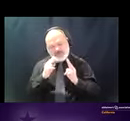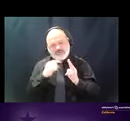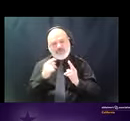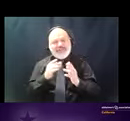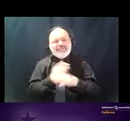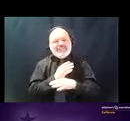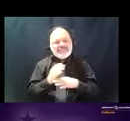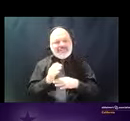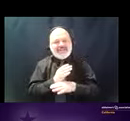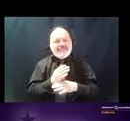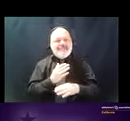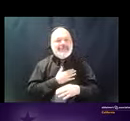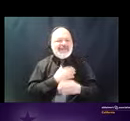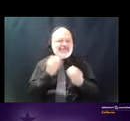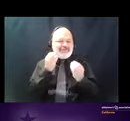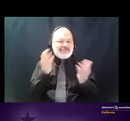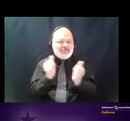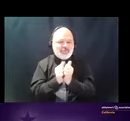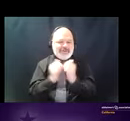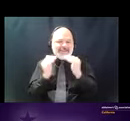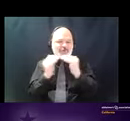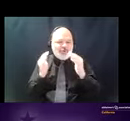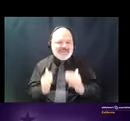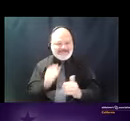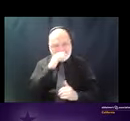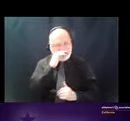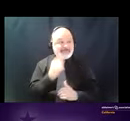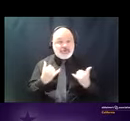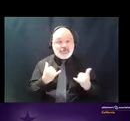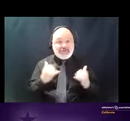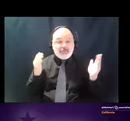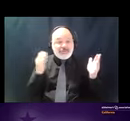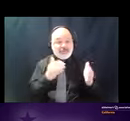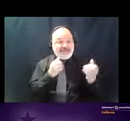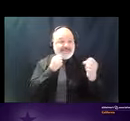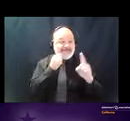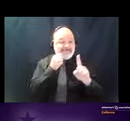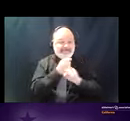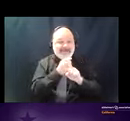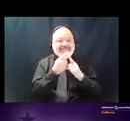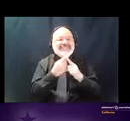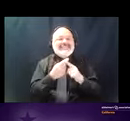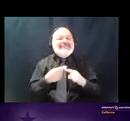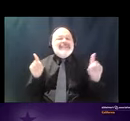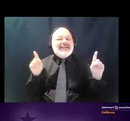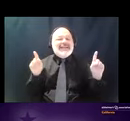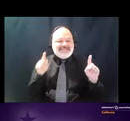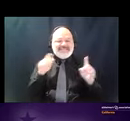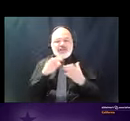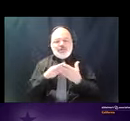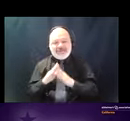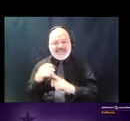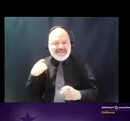with my esteemed colleagues. Today's presentation, I will focus on the impact of health disparities in our Latino